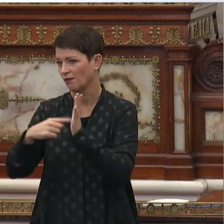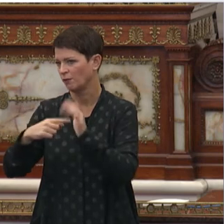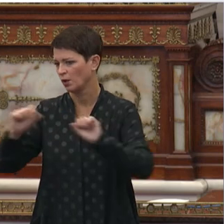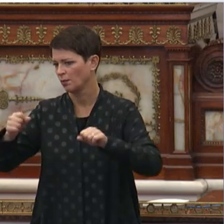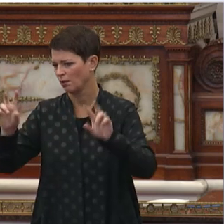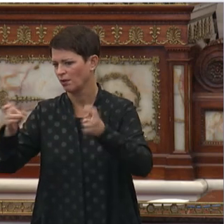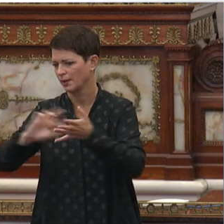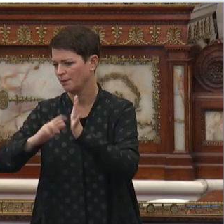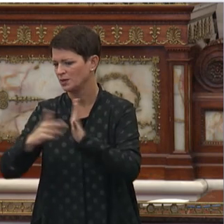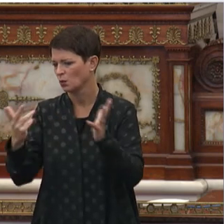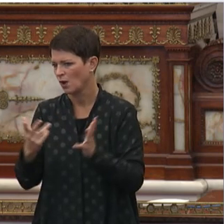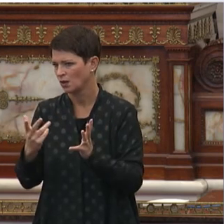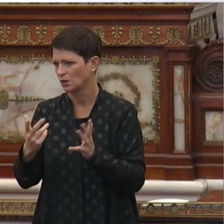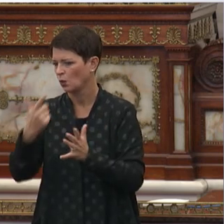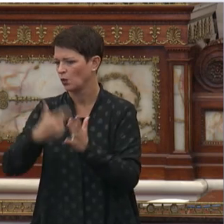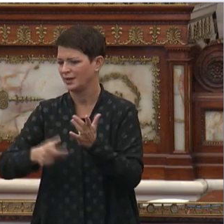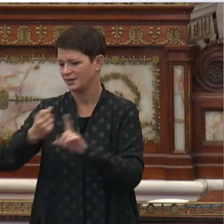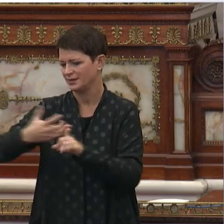around.